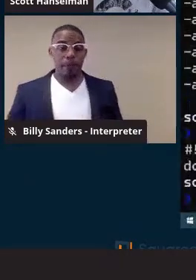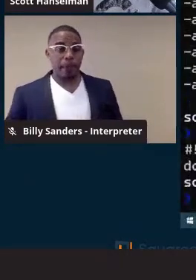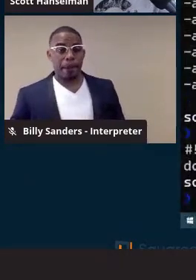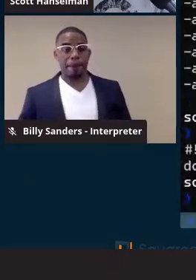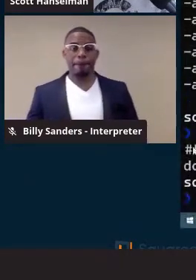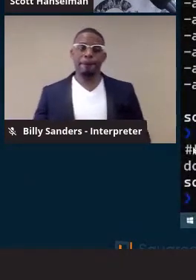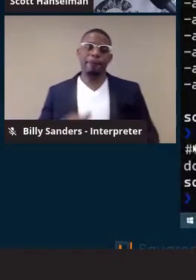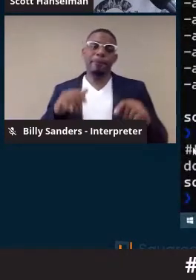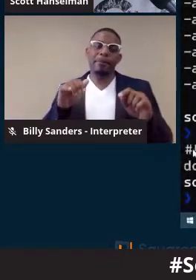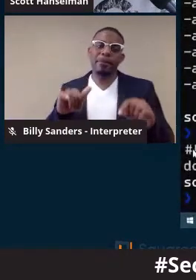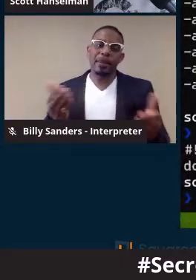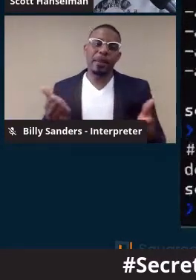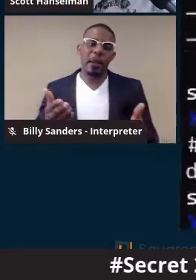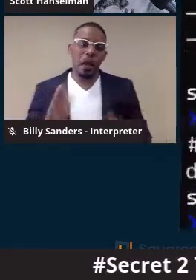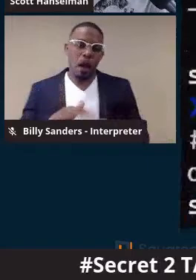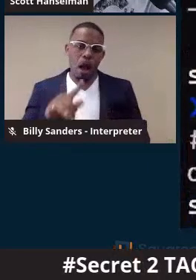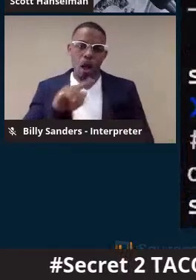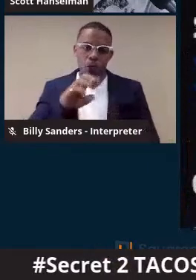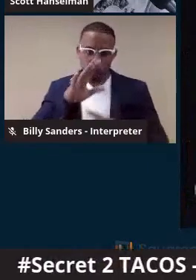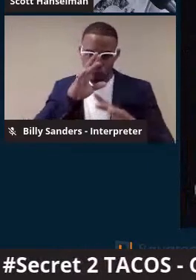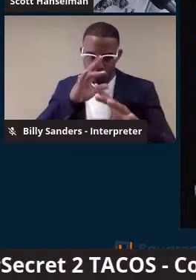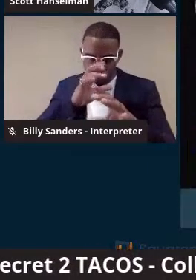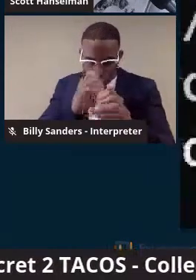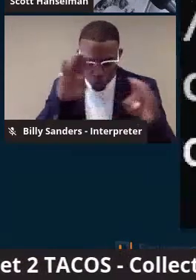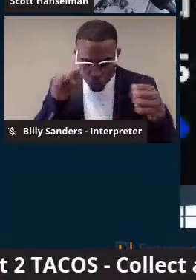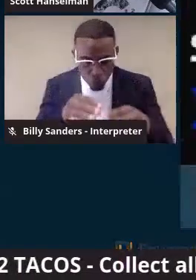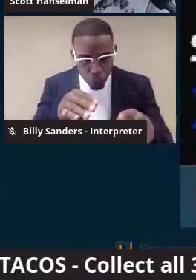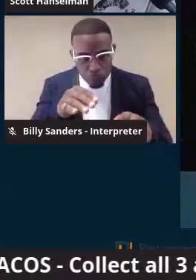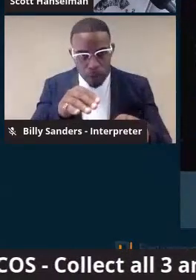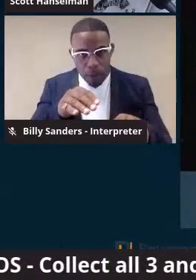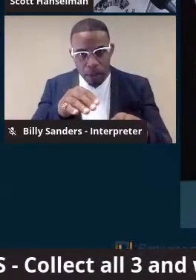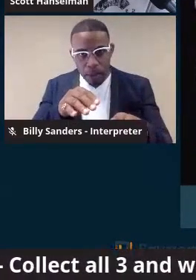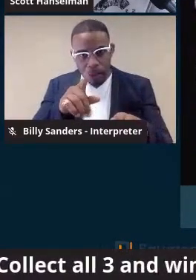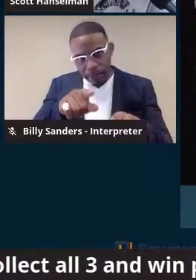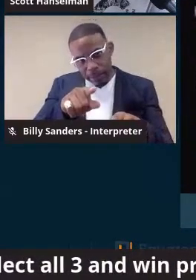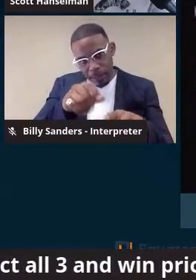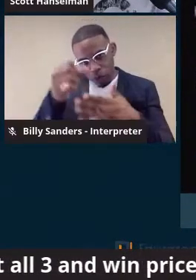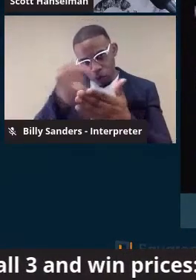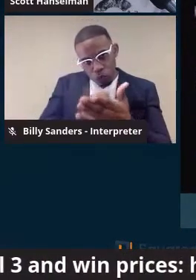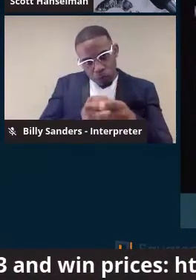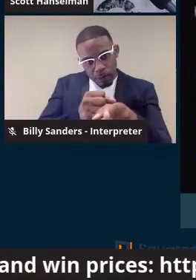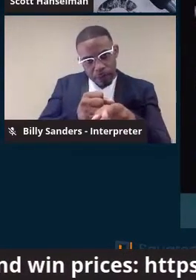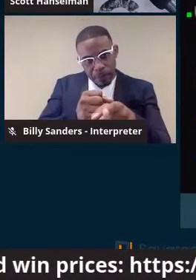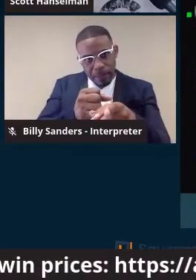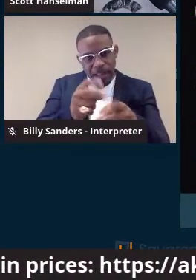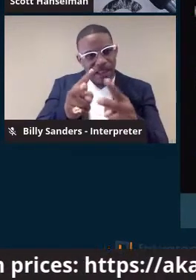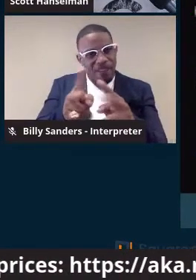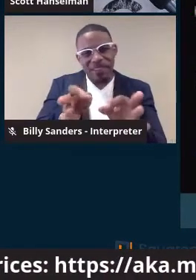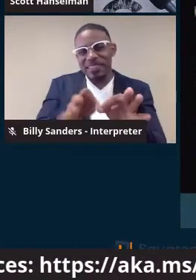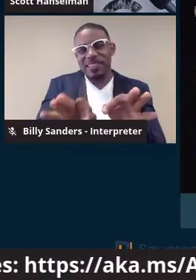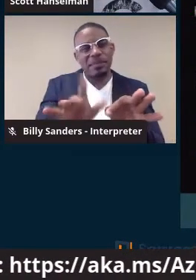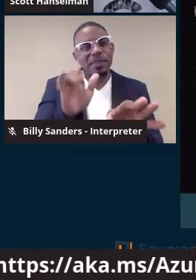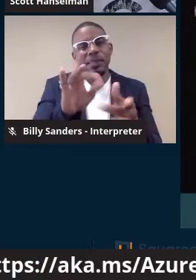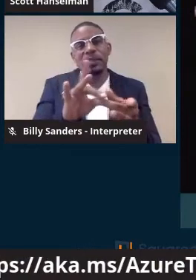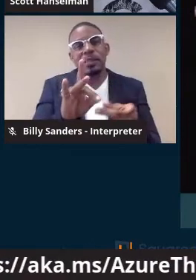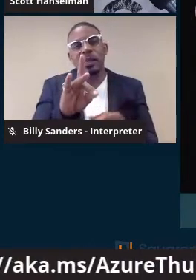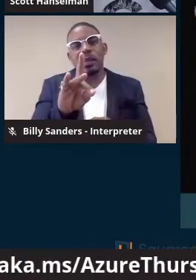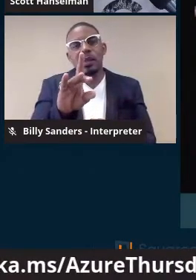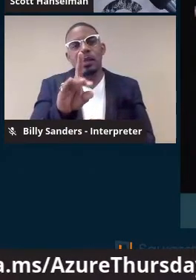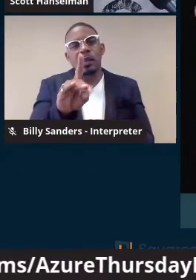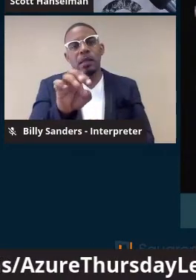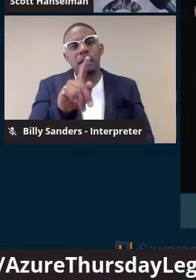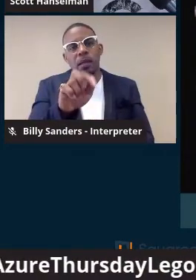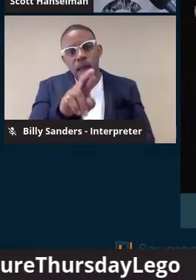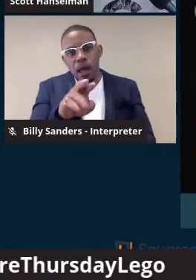Now this here, I'm going to zoom in again, is the script It's very simple. It just says Docker